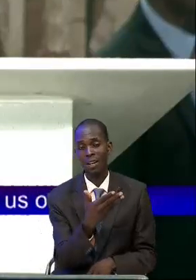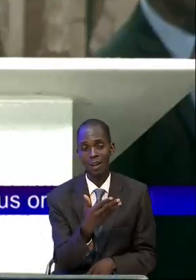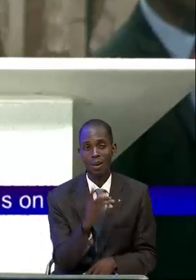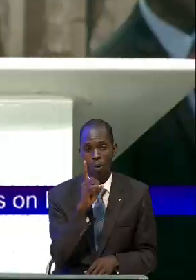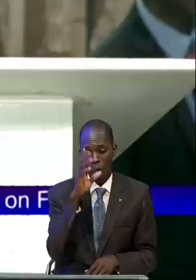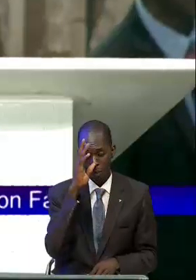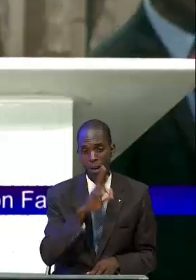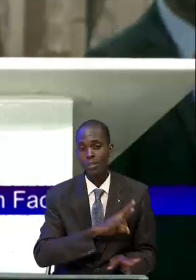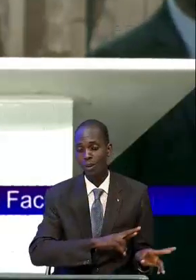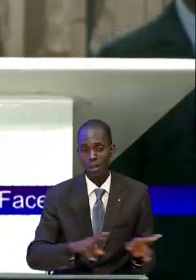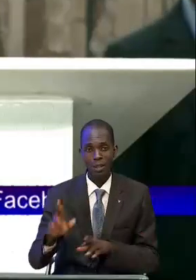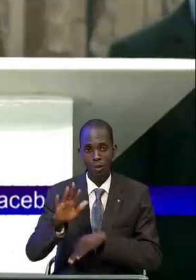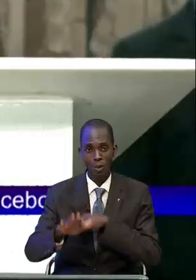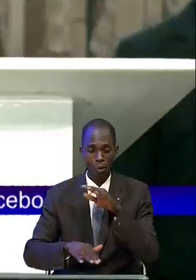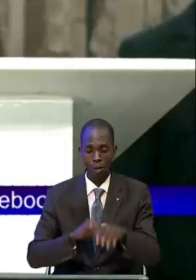that man walking.